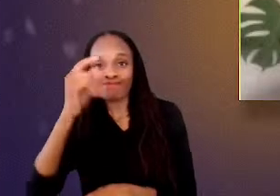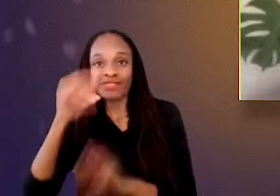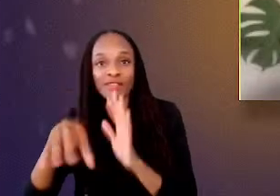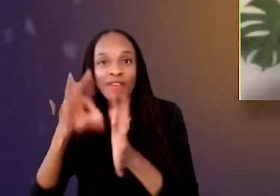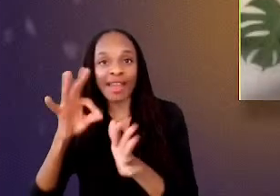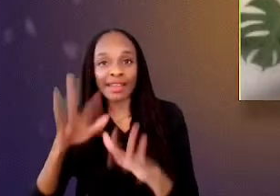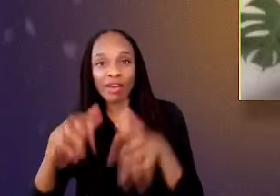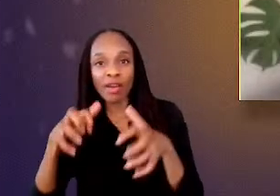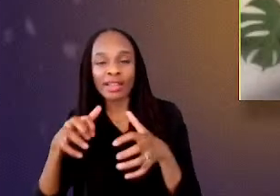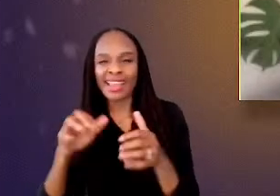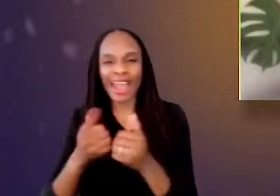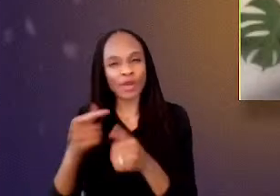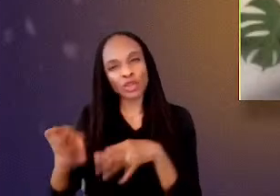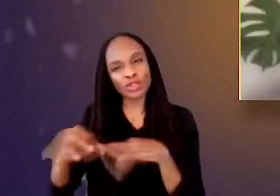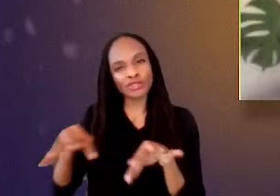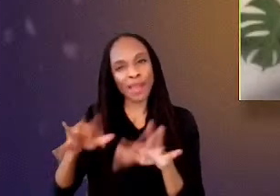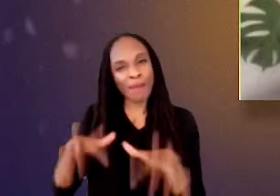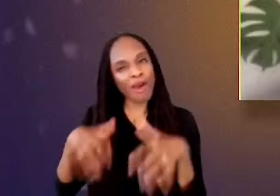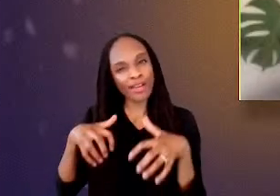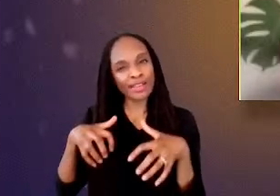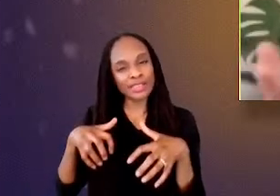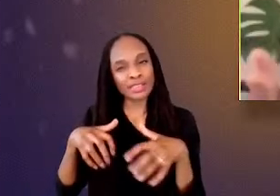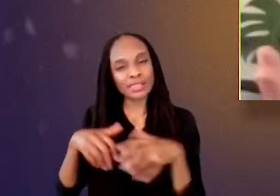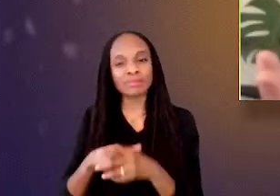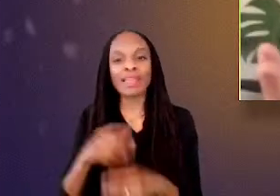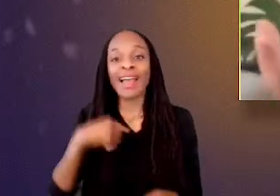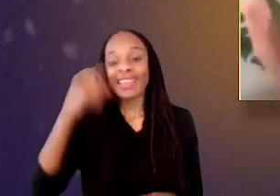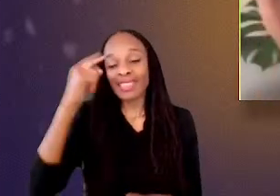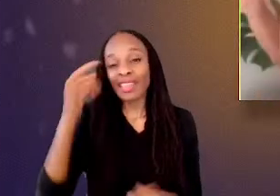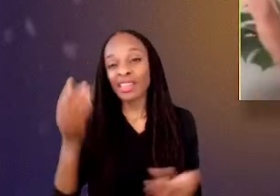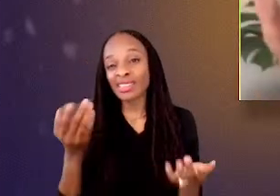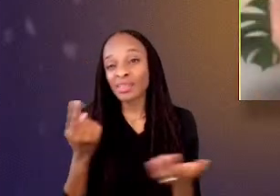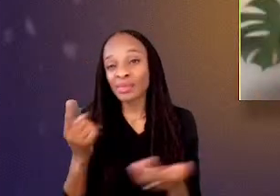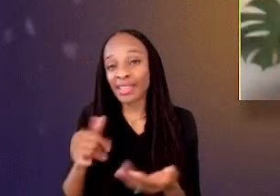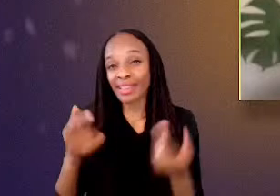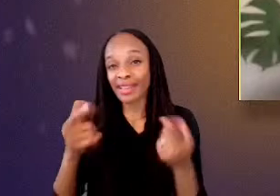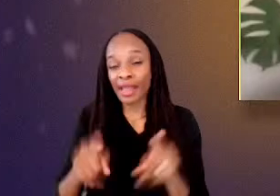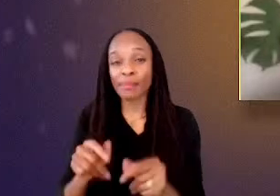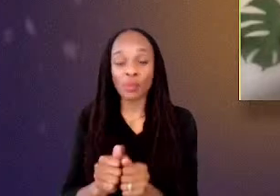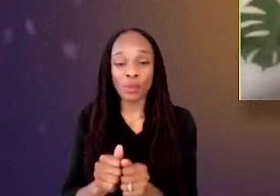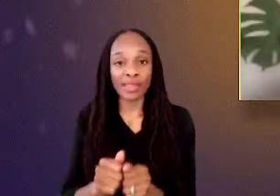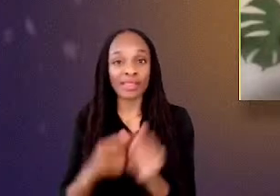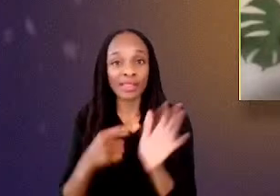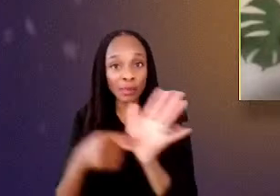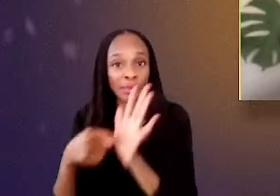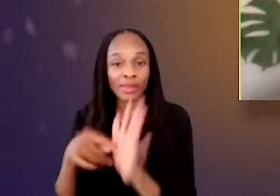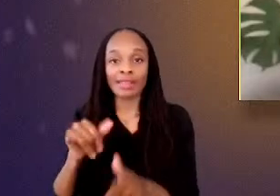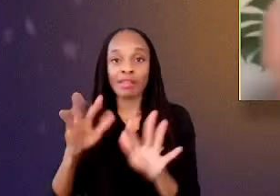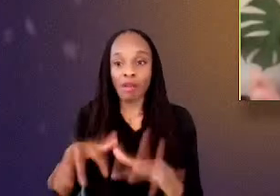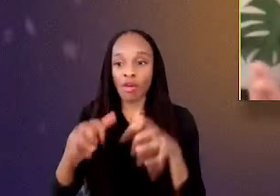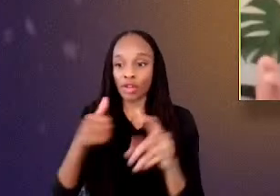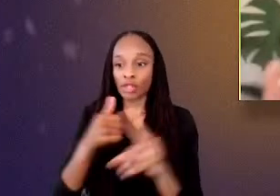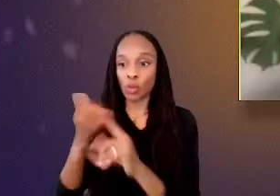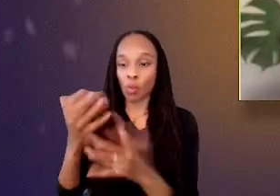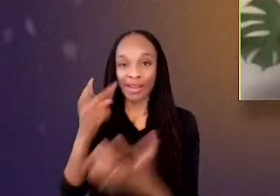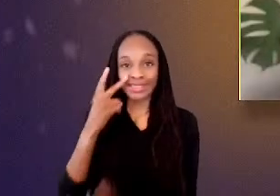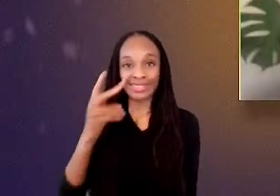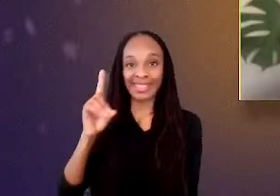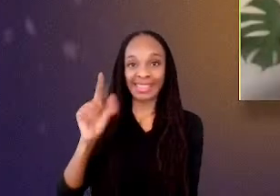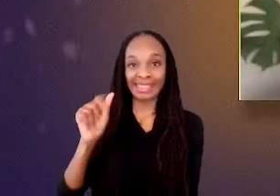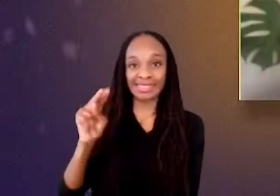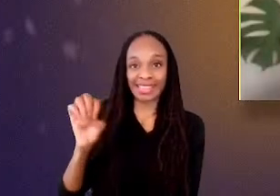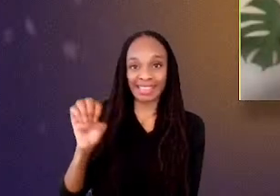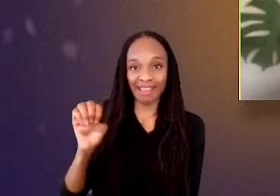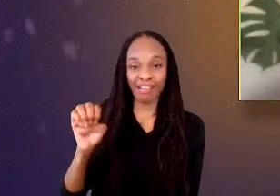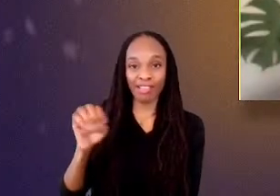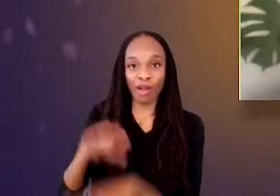And how do you define audience? Because I think, like, a thing that happened with the Commuted premiere is that the audience that wanted to see Danielle on screen in Danielle's